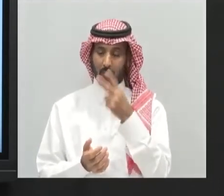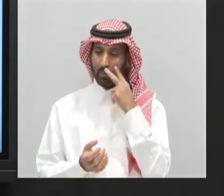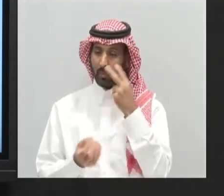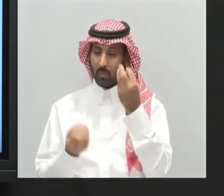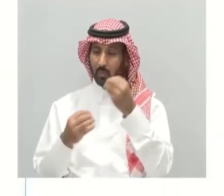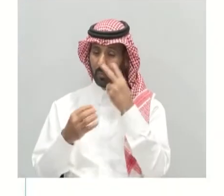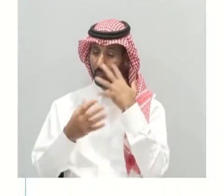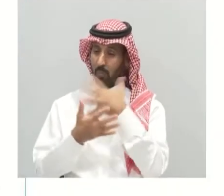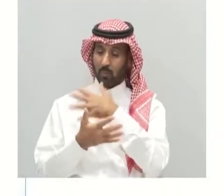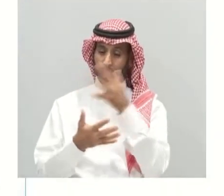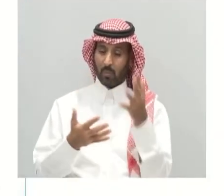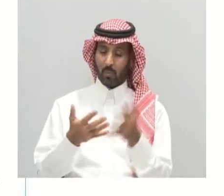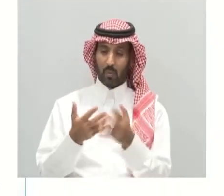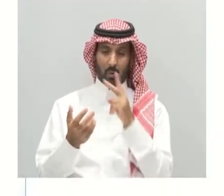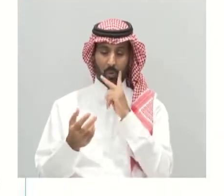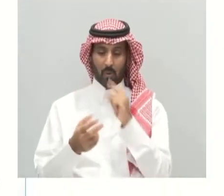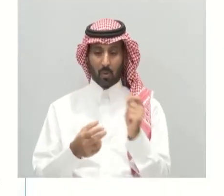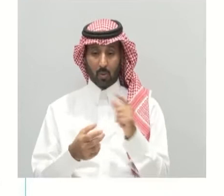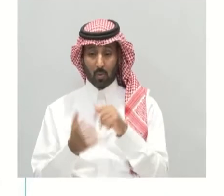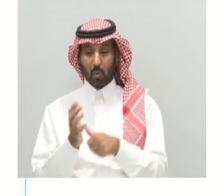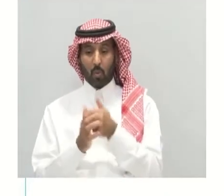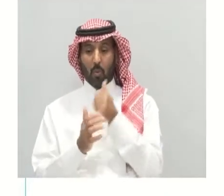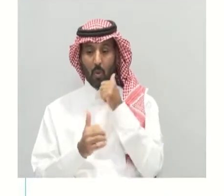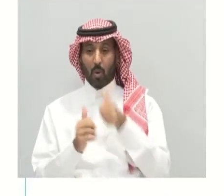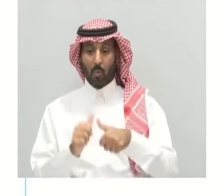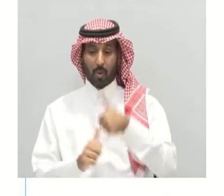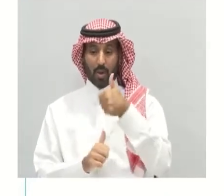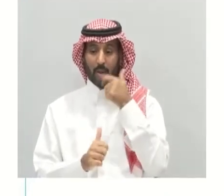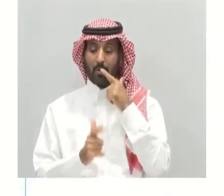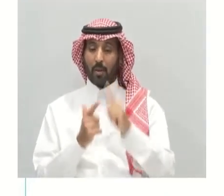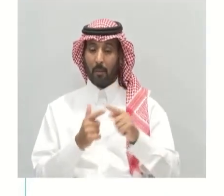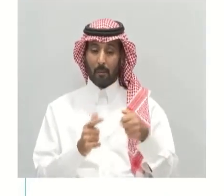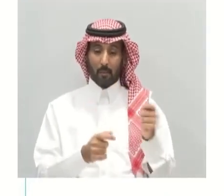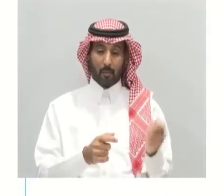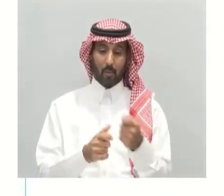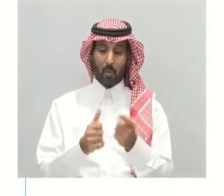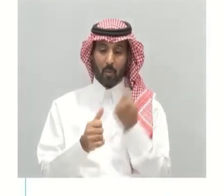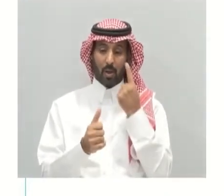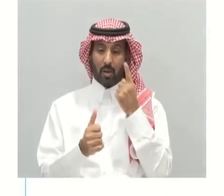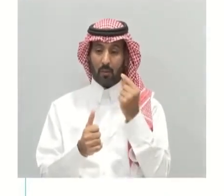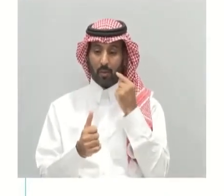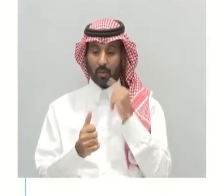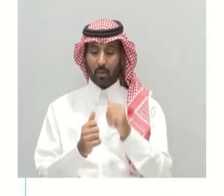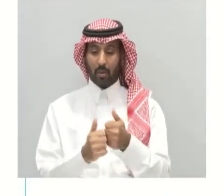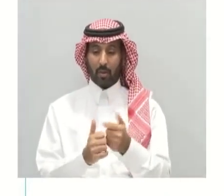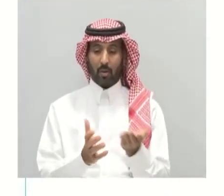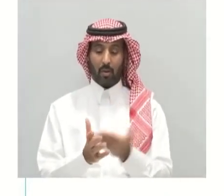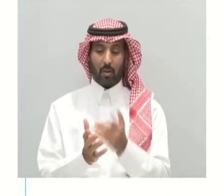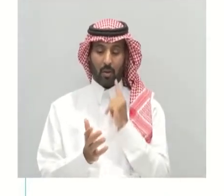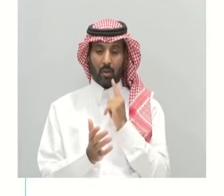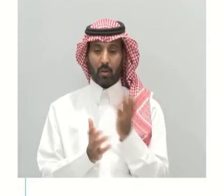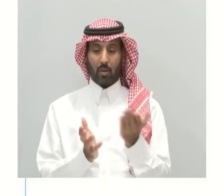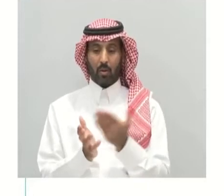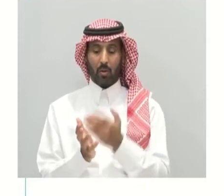rainbow or winning a game or being in the first place in a game or a